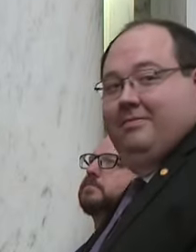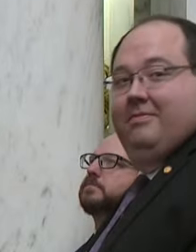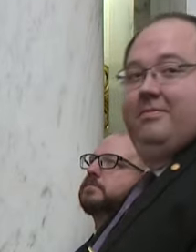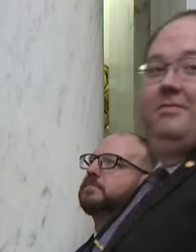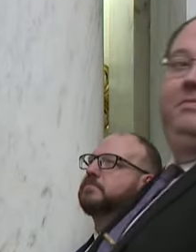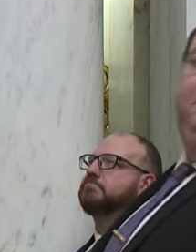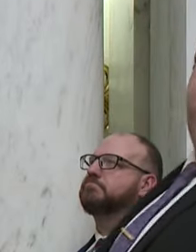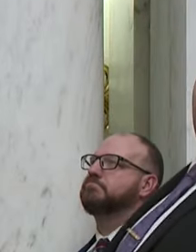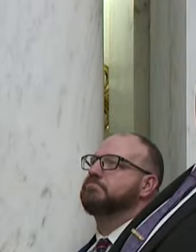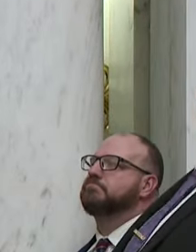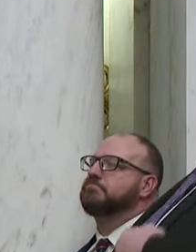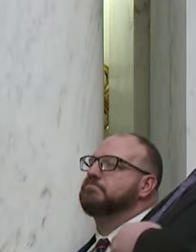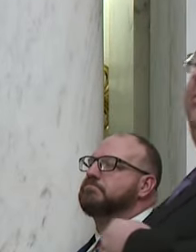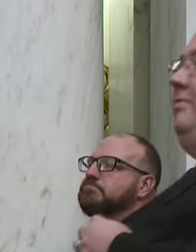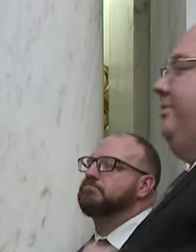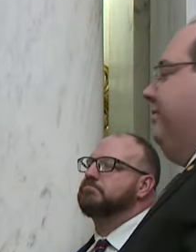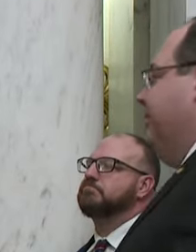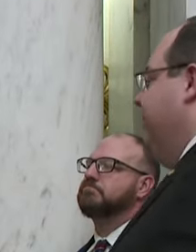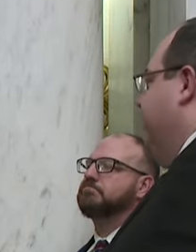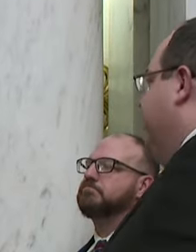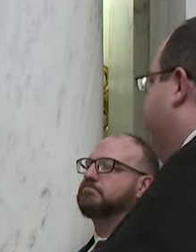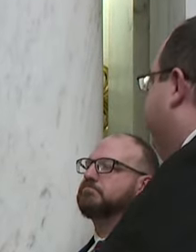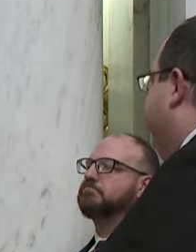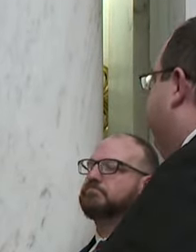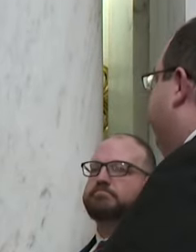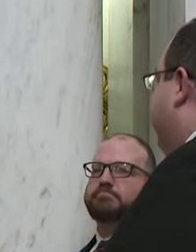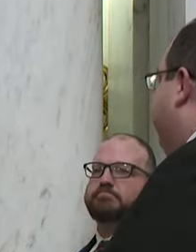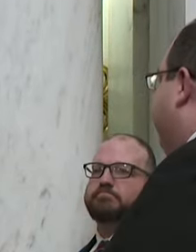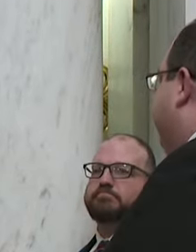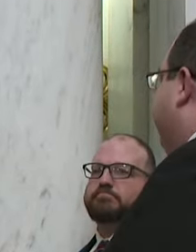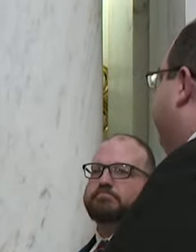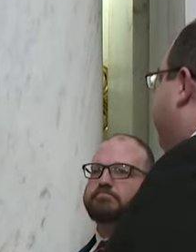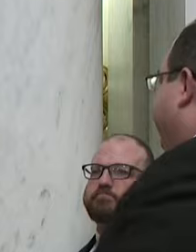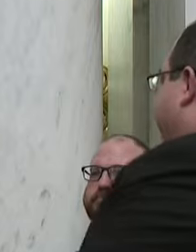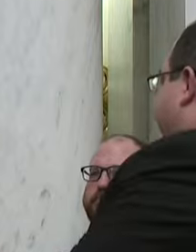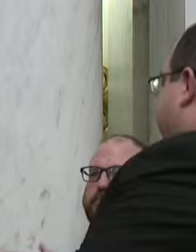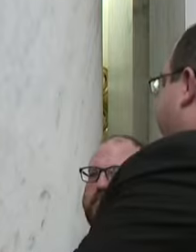Mr. Speaker, the President and members of the Senate.